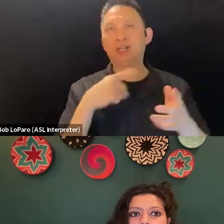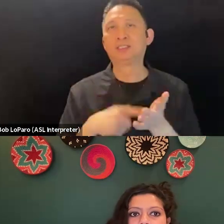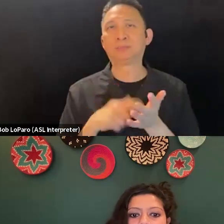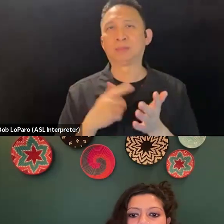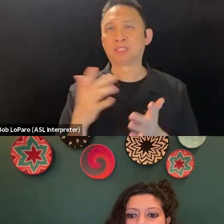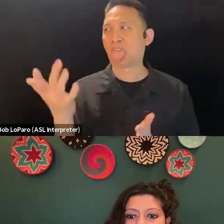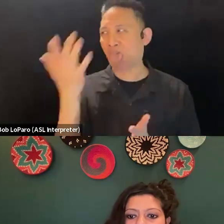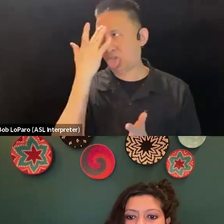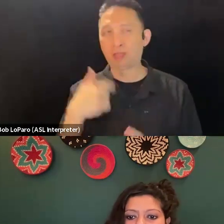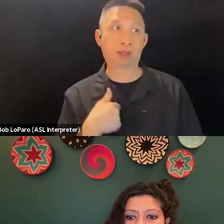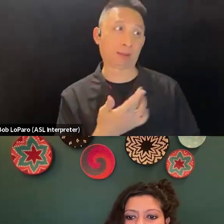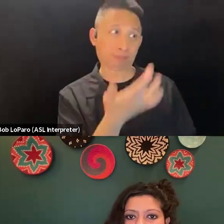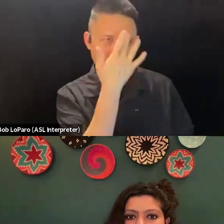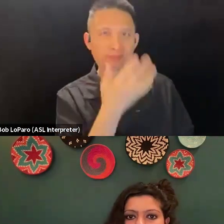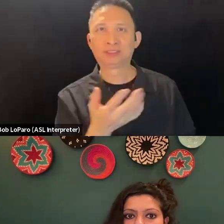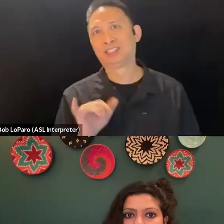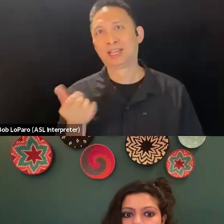Cool.